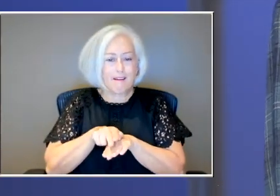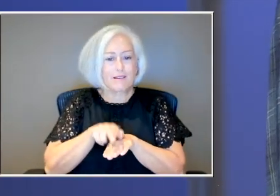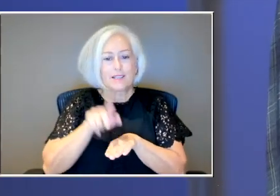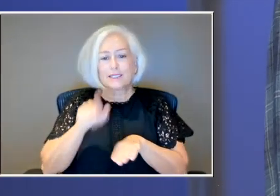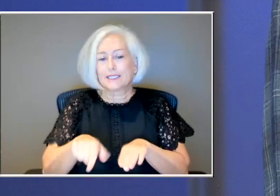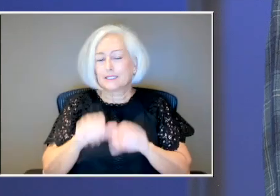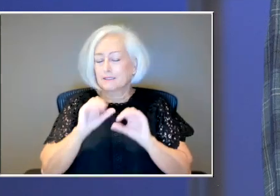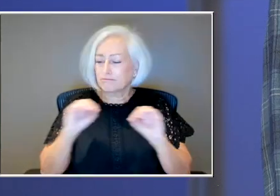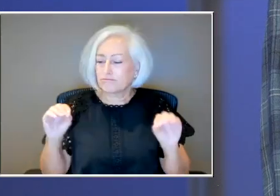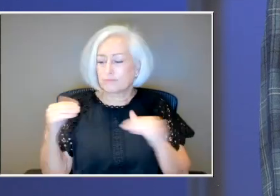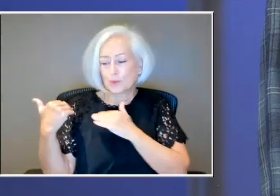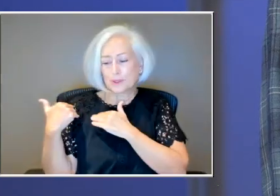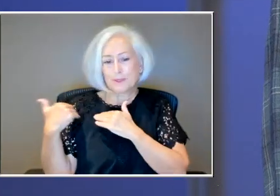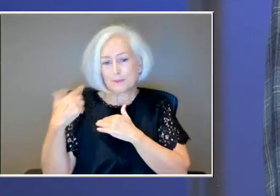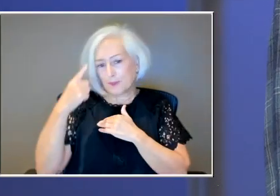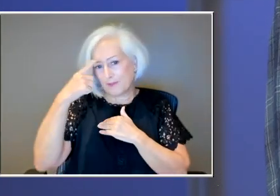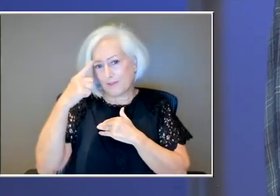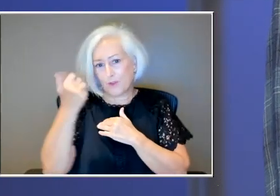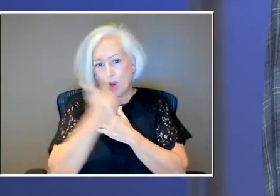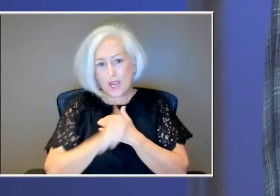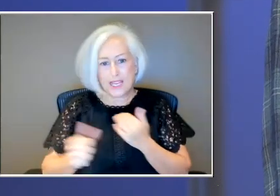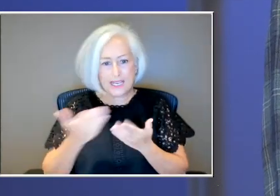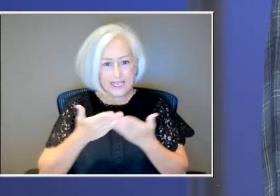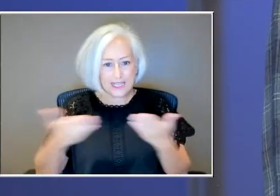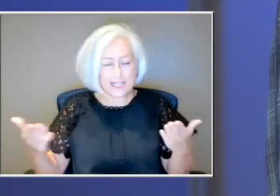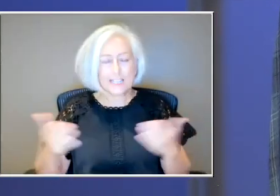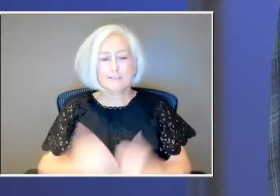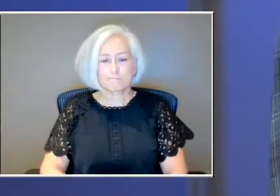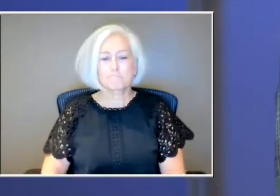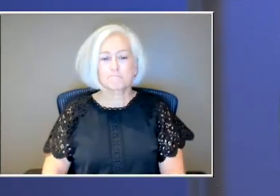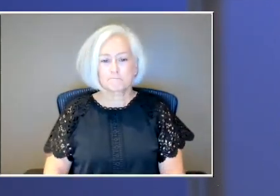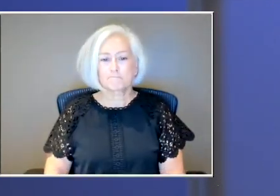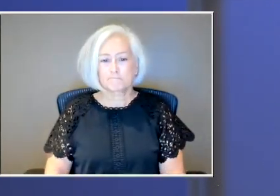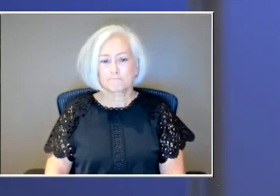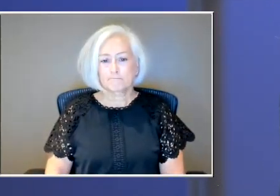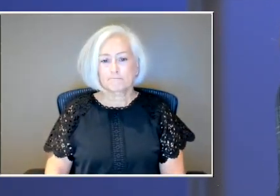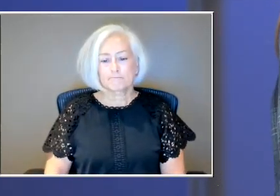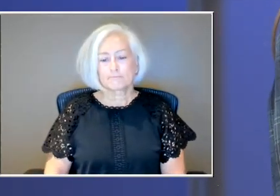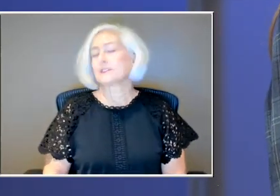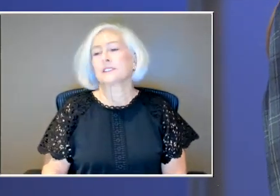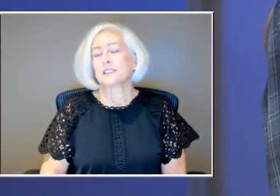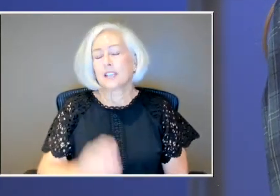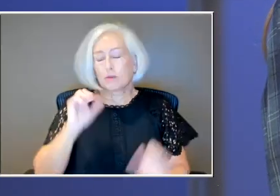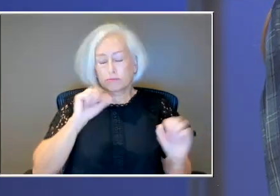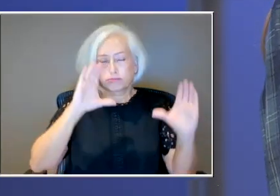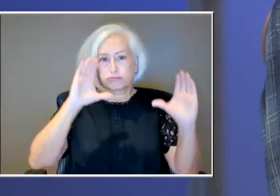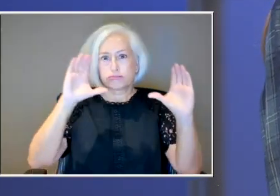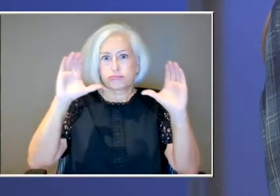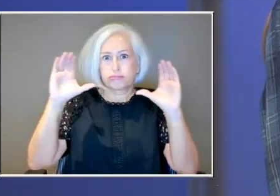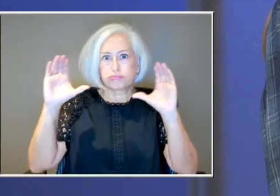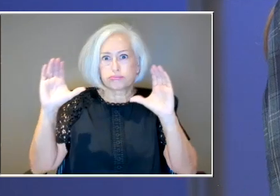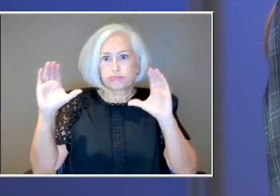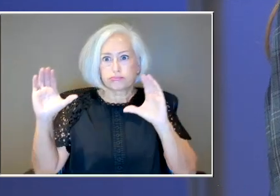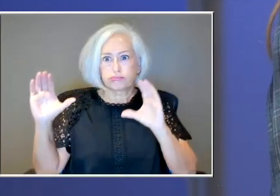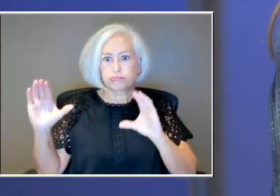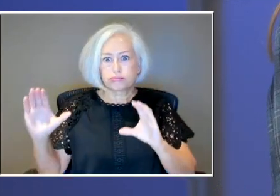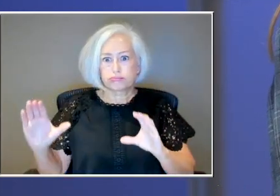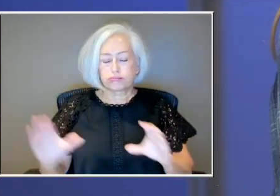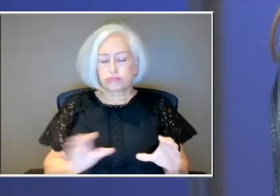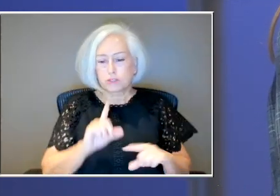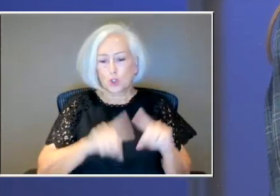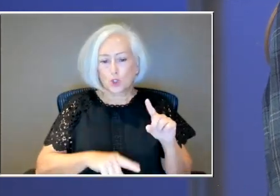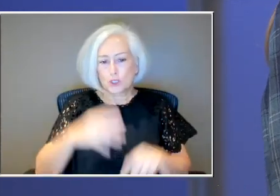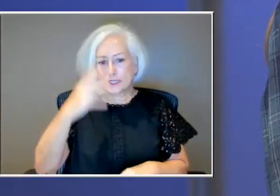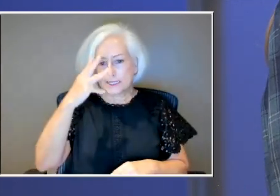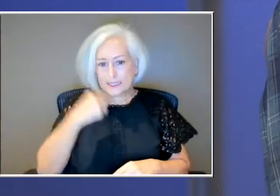for anything. And then definitely, where it was keeping me up at night, I couldn't, I would be